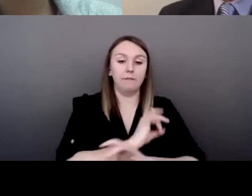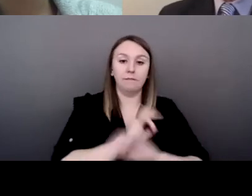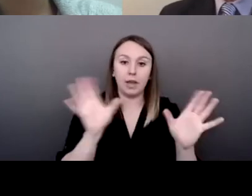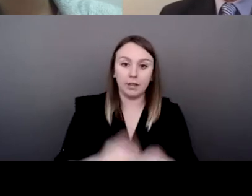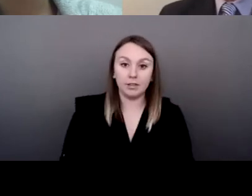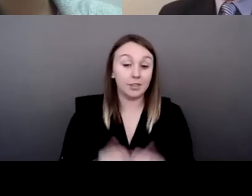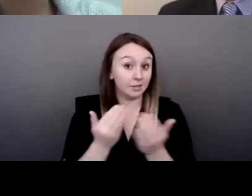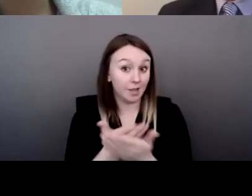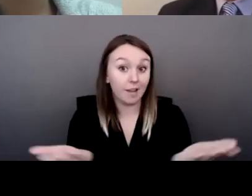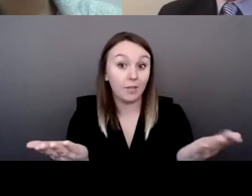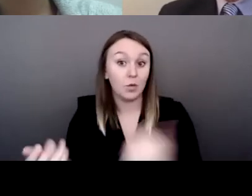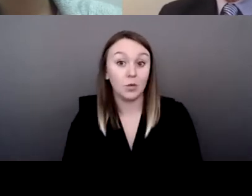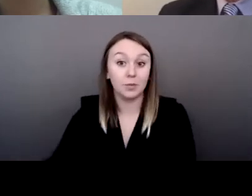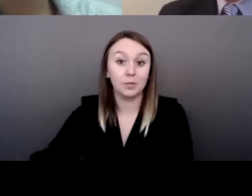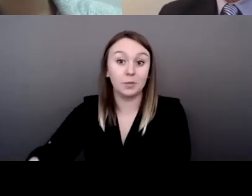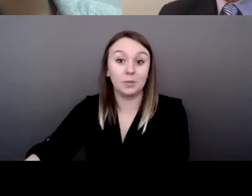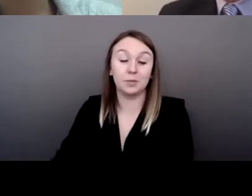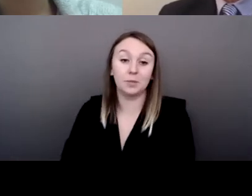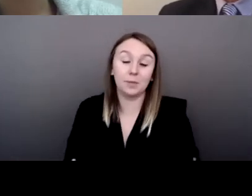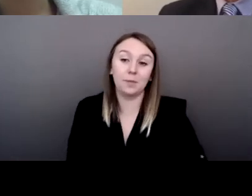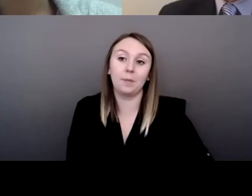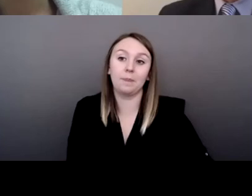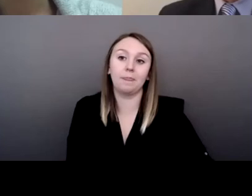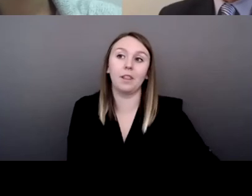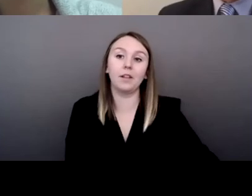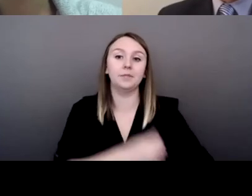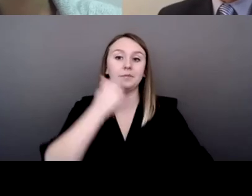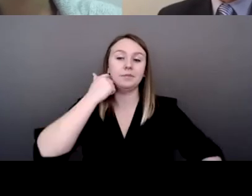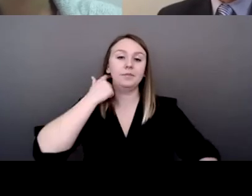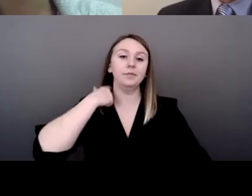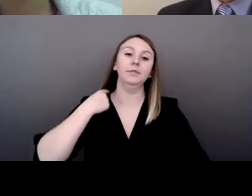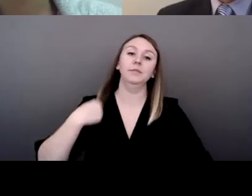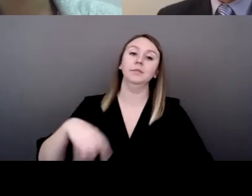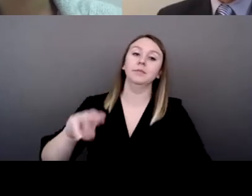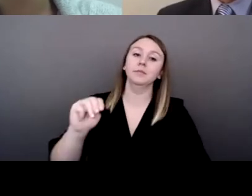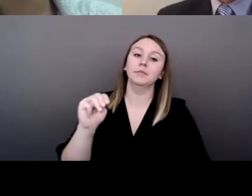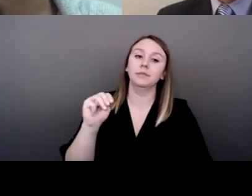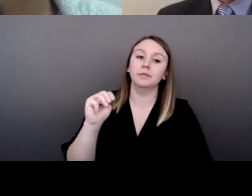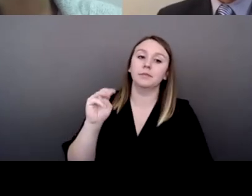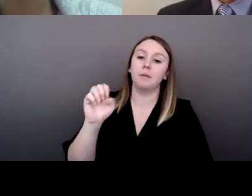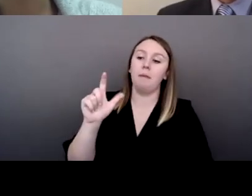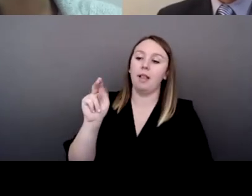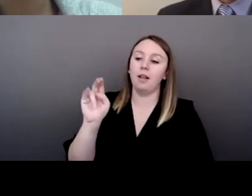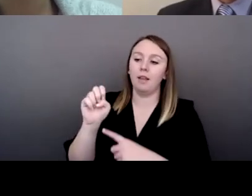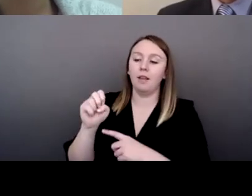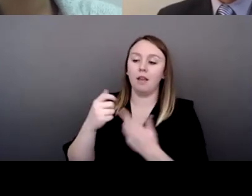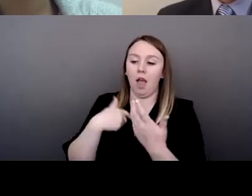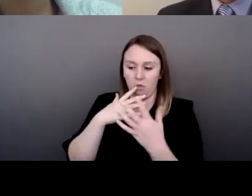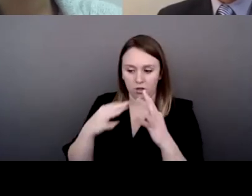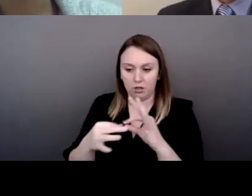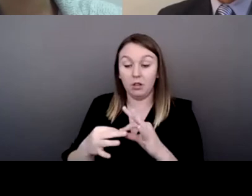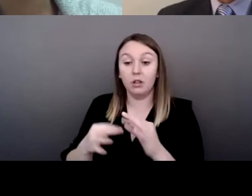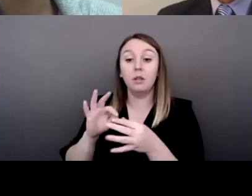Any of you. I'll jump on board on this. You know, as part of the HCR